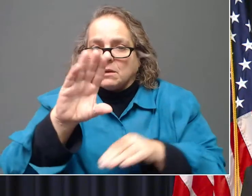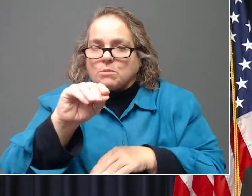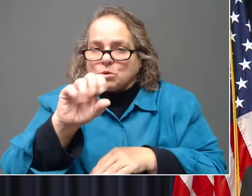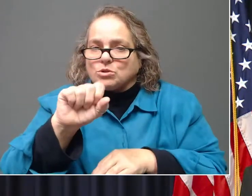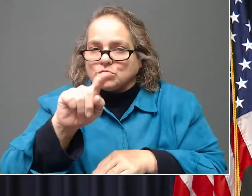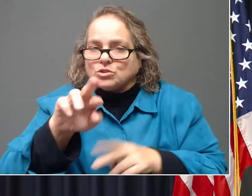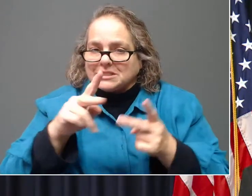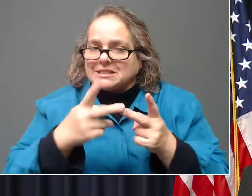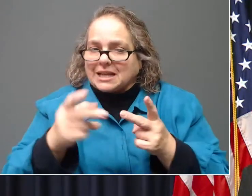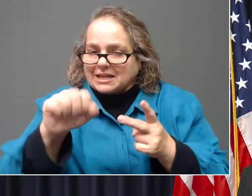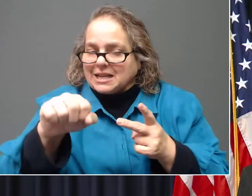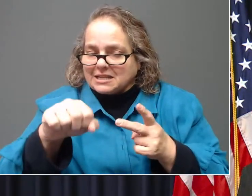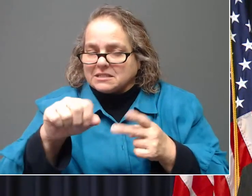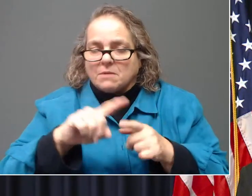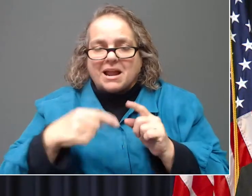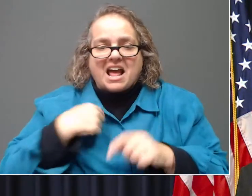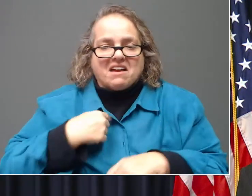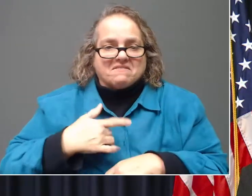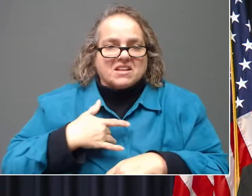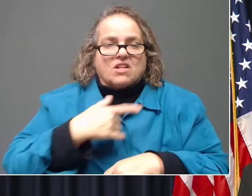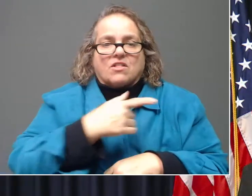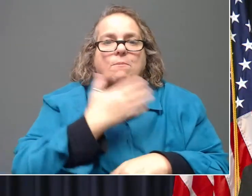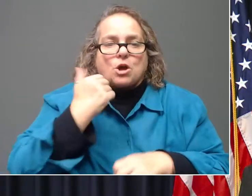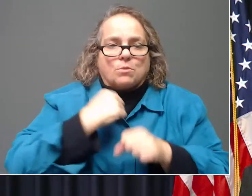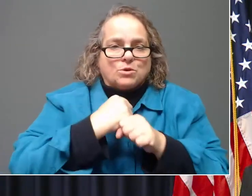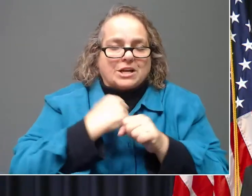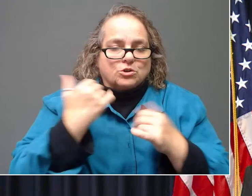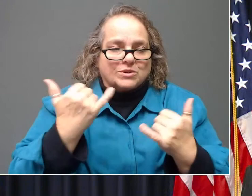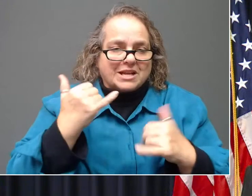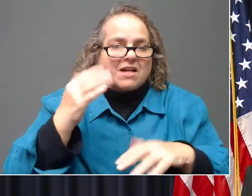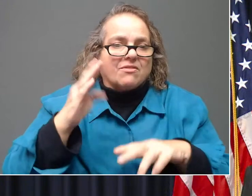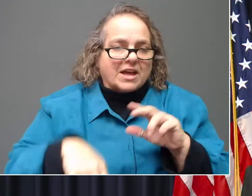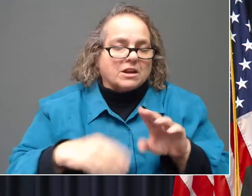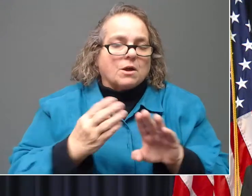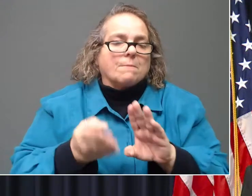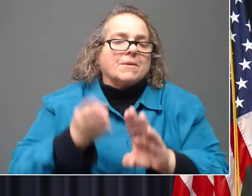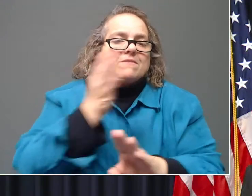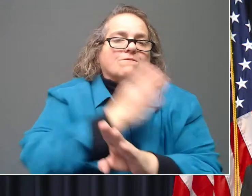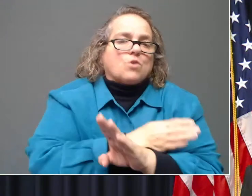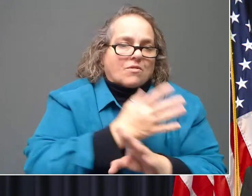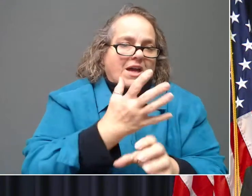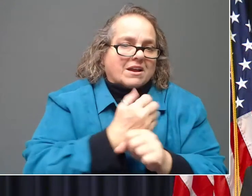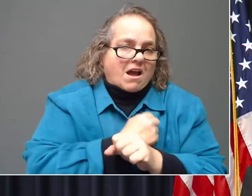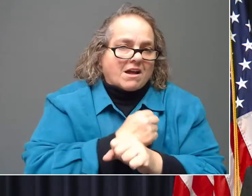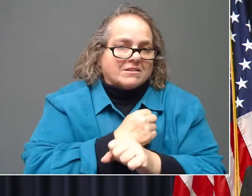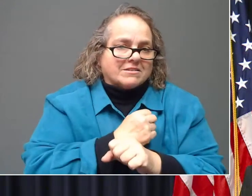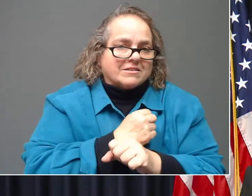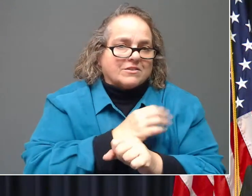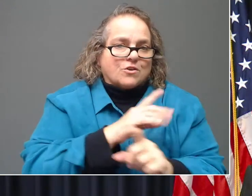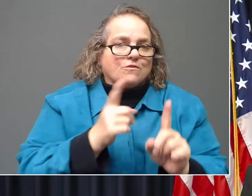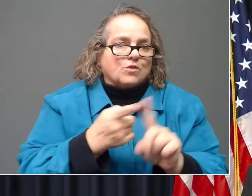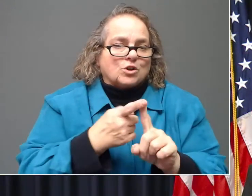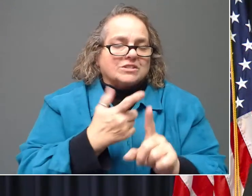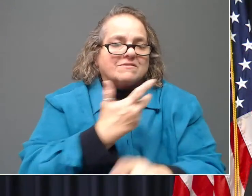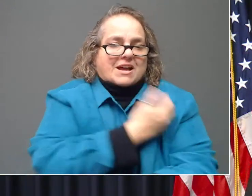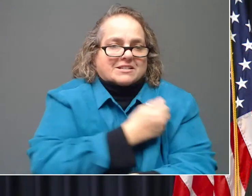care residents are better protected today than they were before they got the first vaccination, and that's why we prioritize